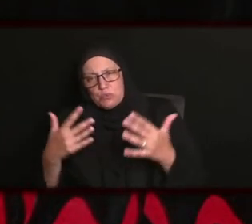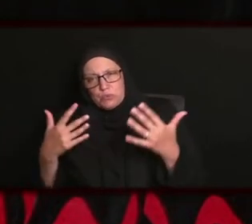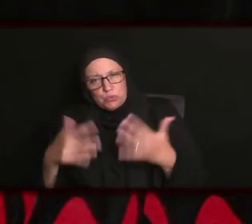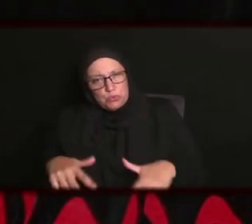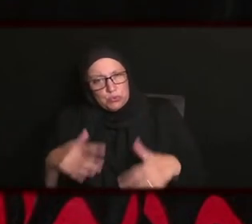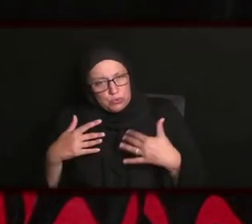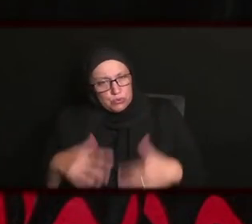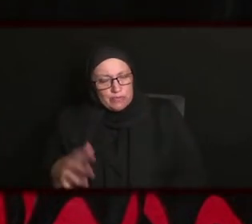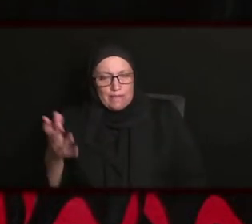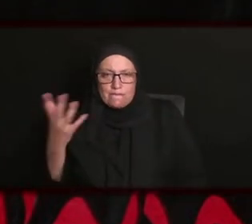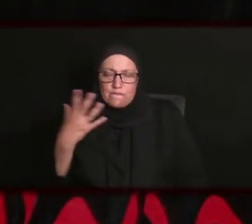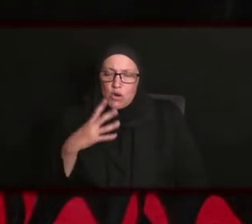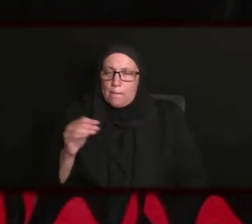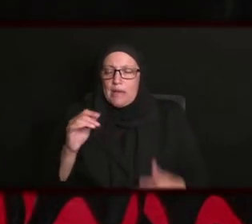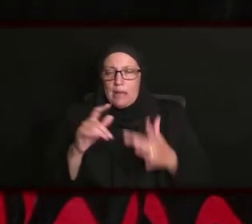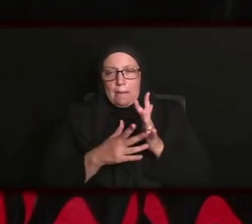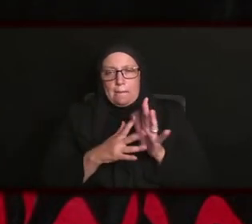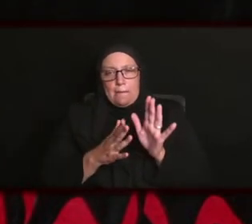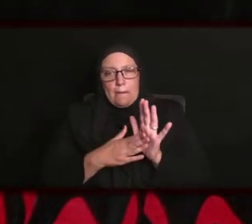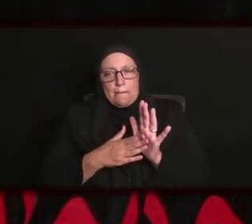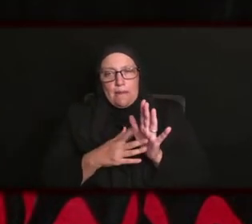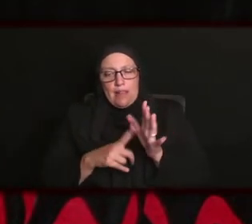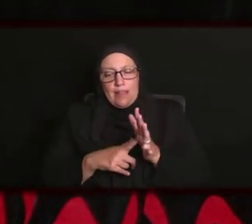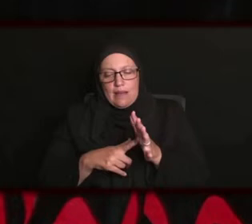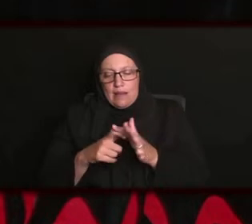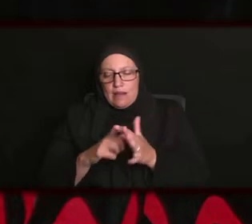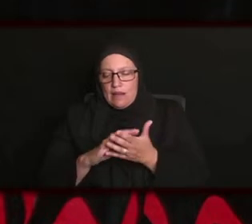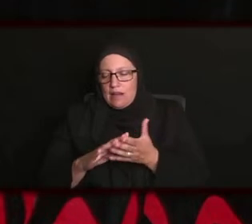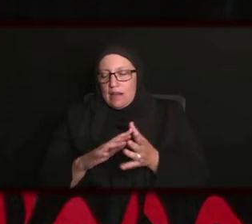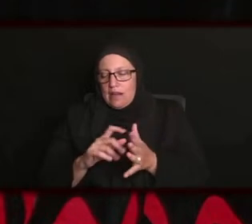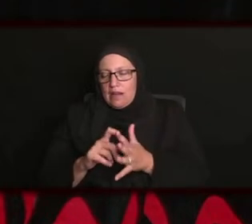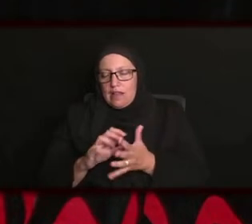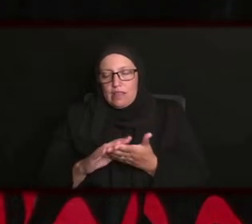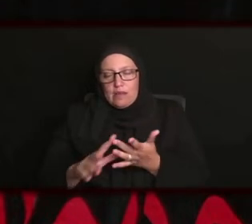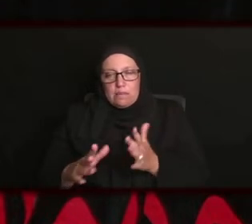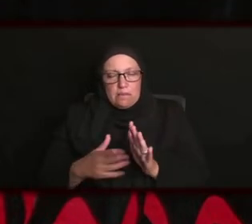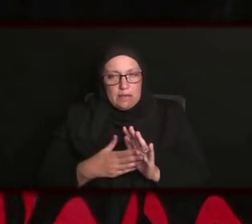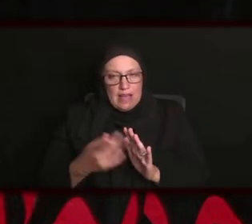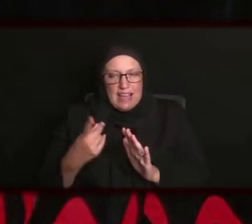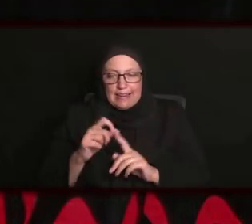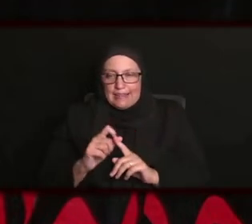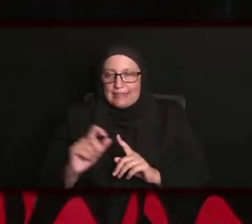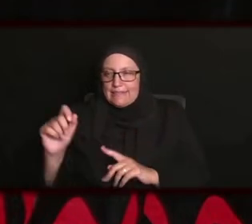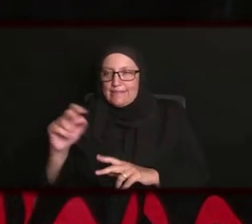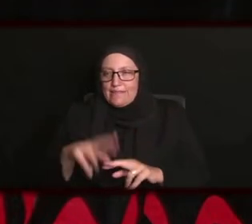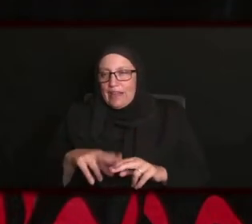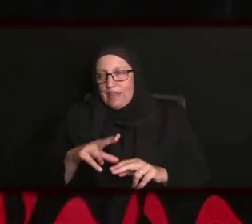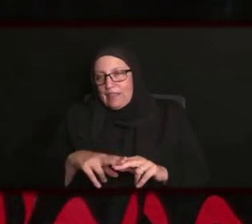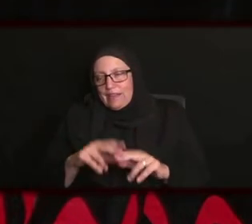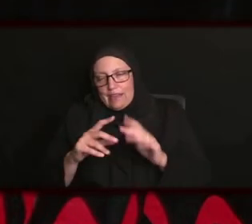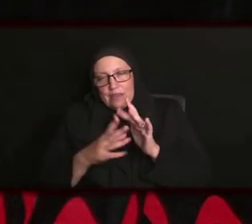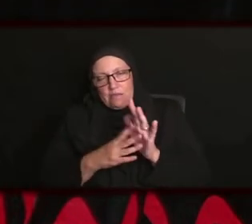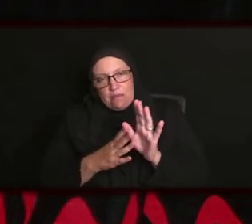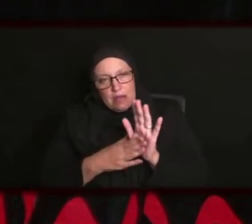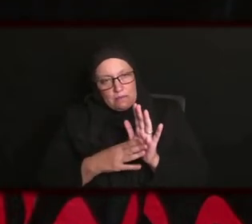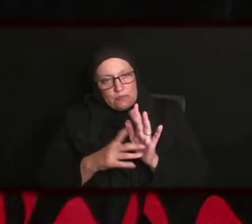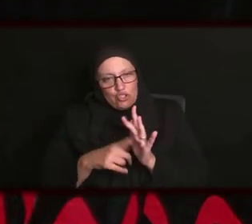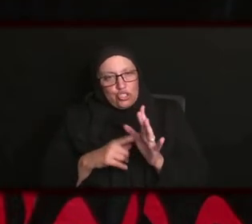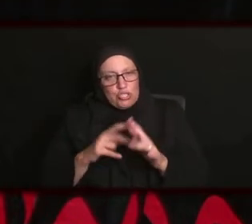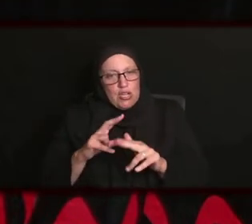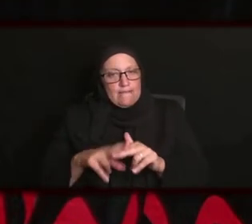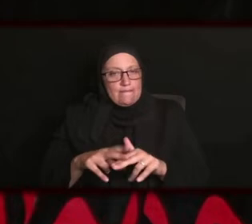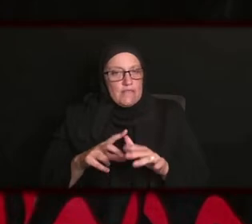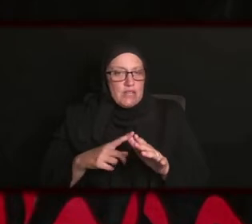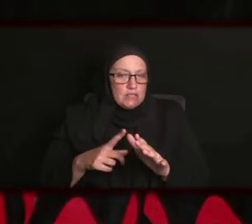scholars say, and the efforts of Imam Ja'far al-Sadiq, his father. Our imams were directly in the affairs of the